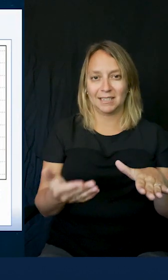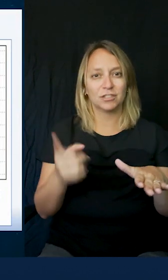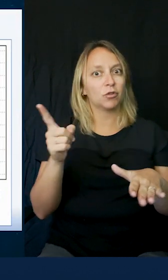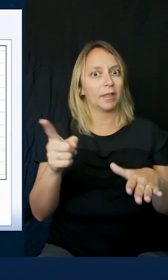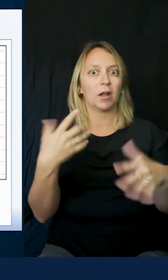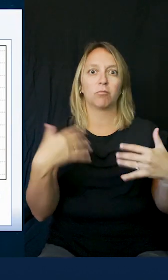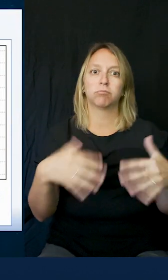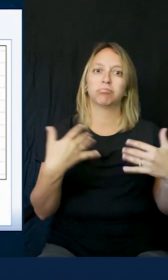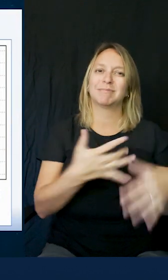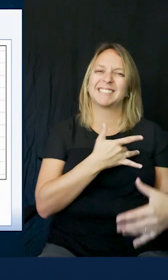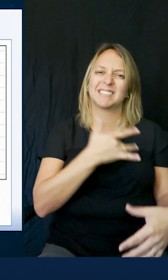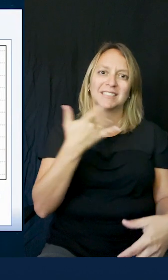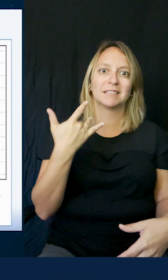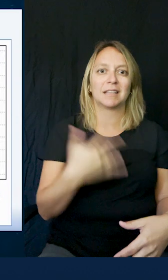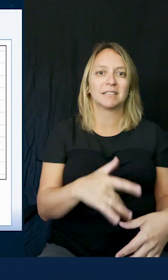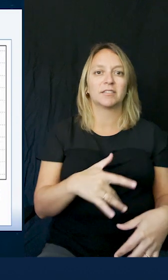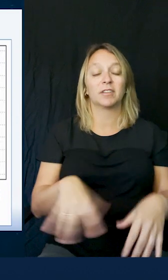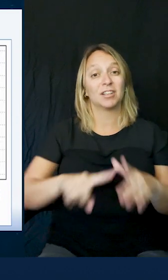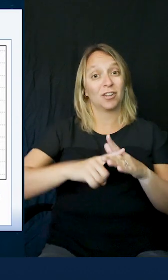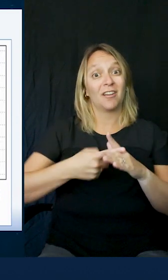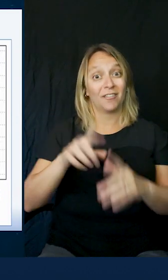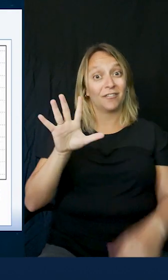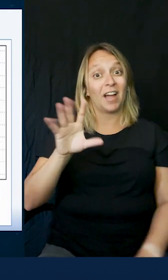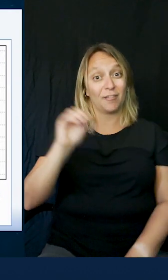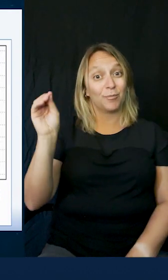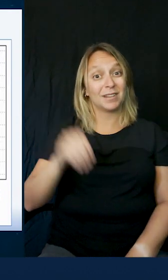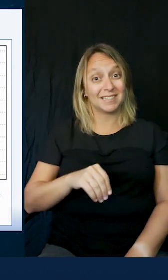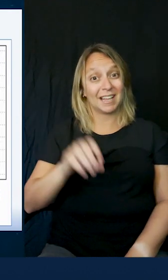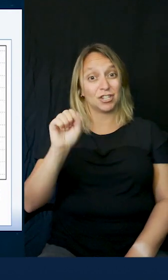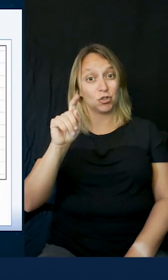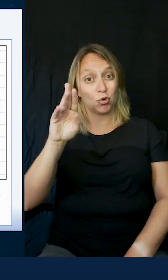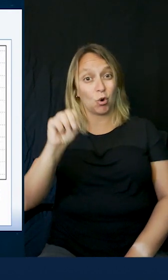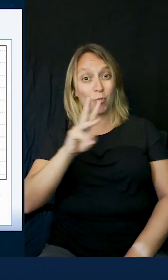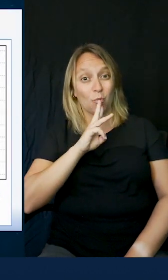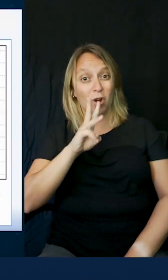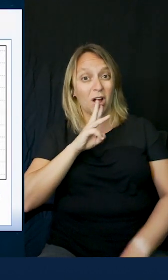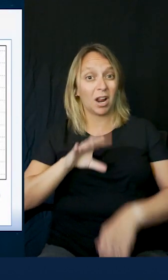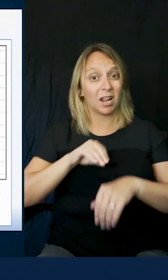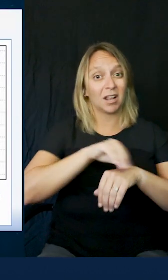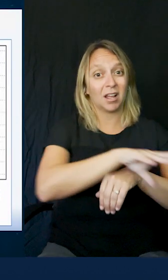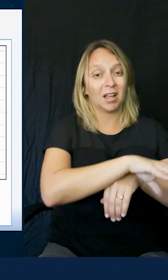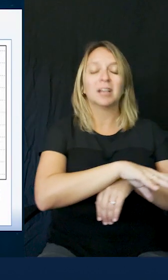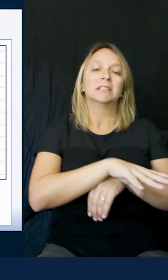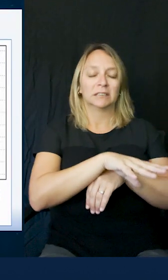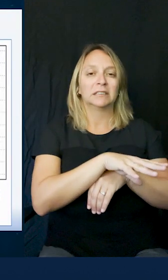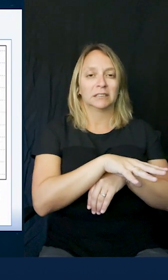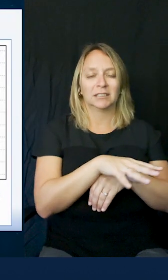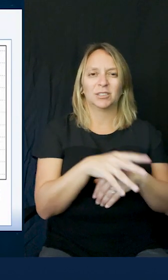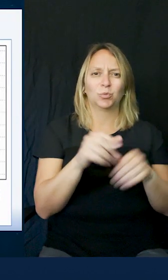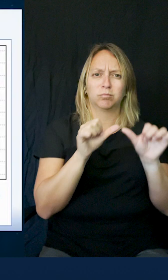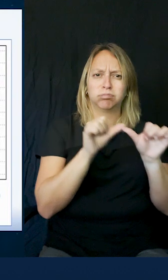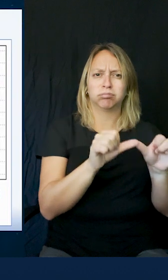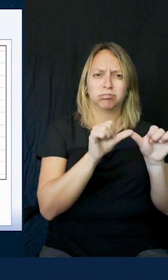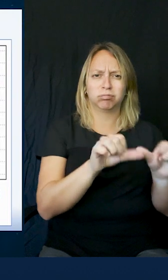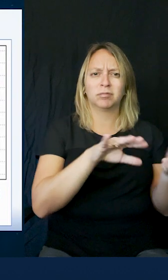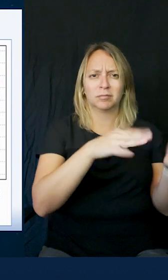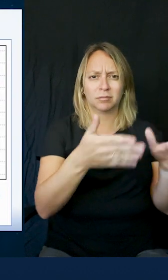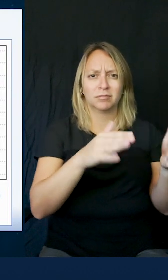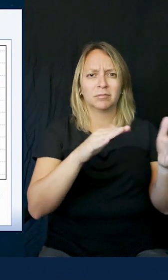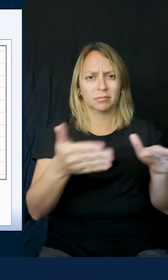sensitive. Starting at 5% stormwater runoff, you start to see consistent mortalities across different storms.